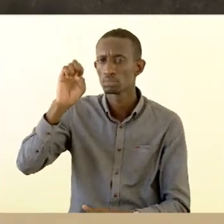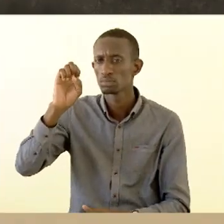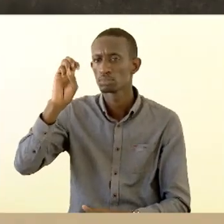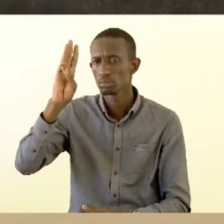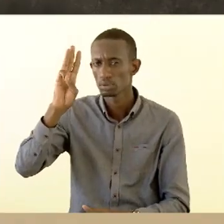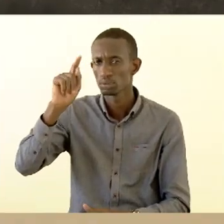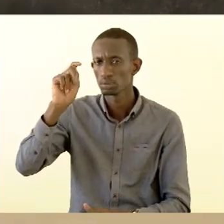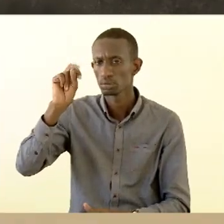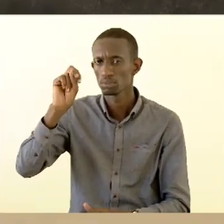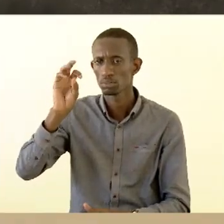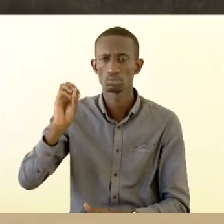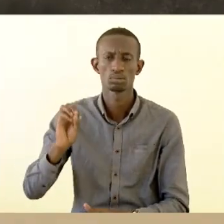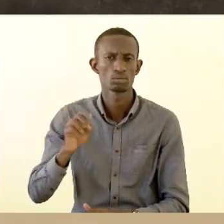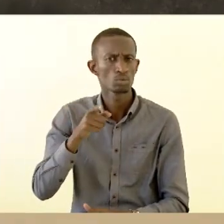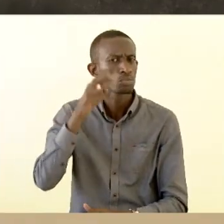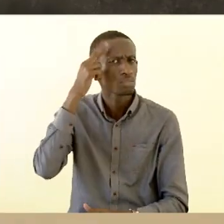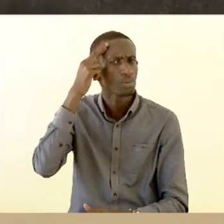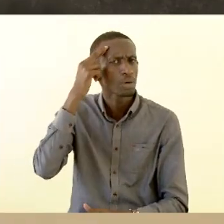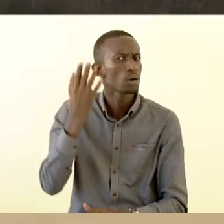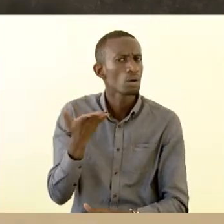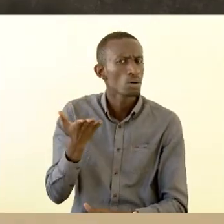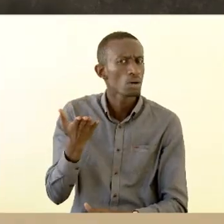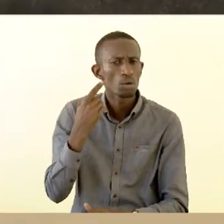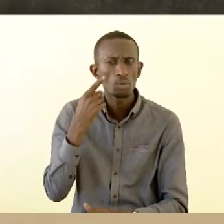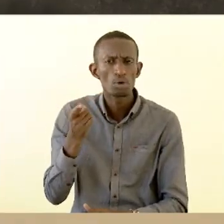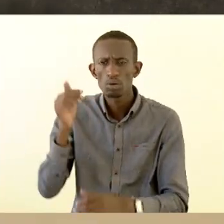in the atom we find those two particles?